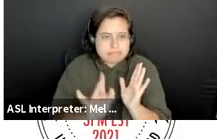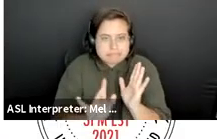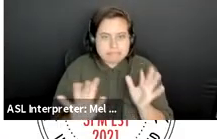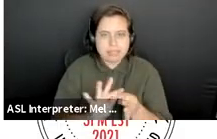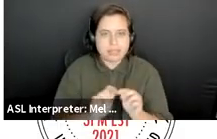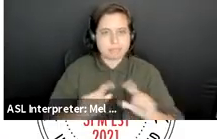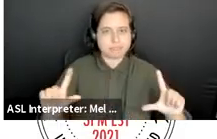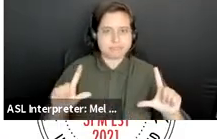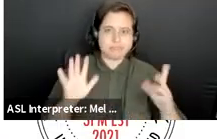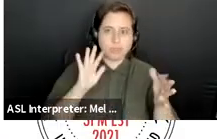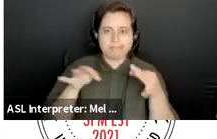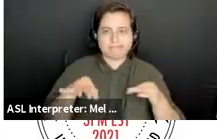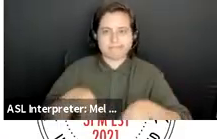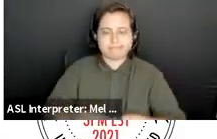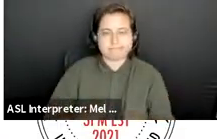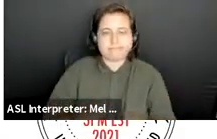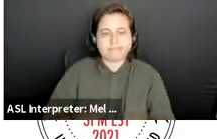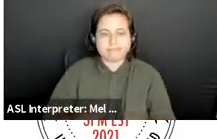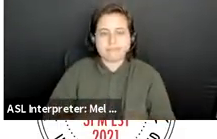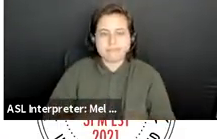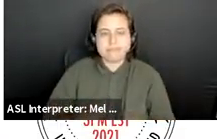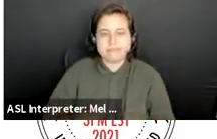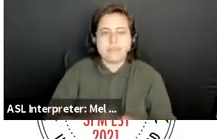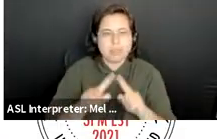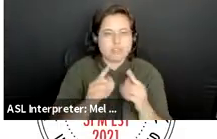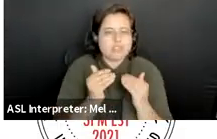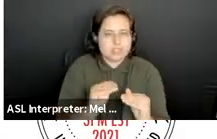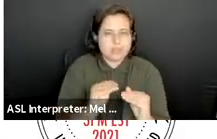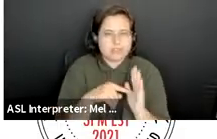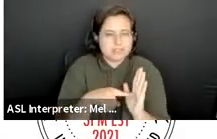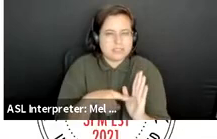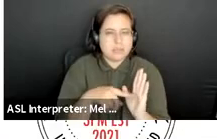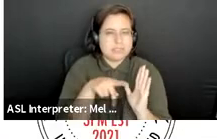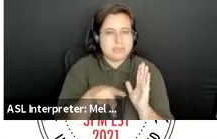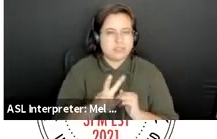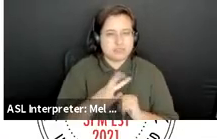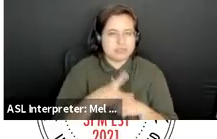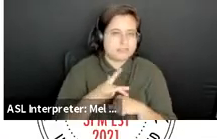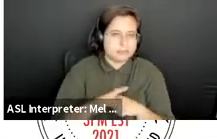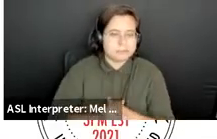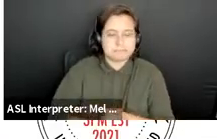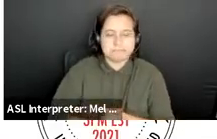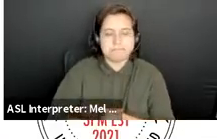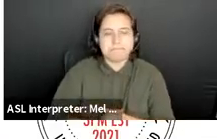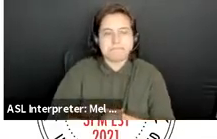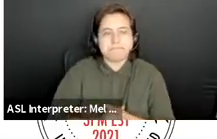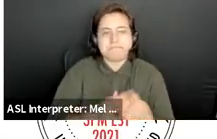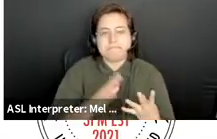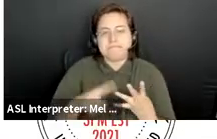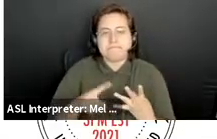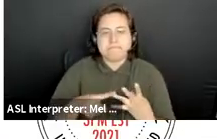more information about that. But there are limited examples under which the P2 is available. P3